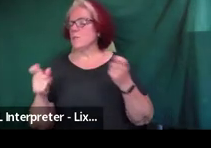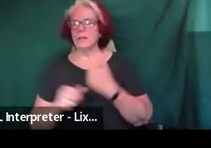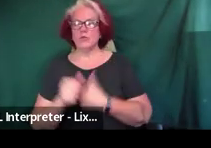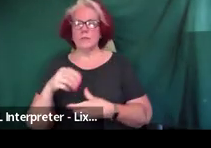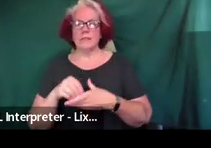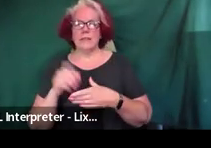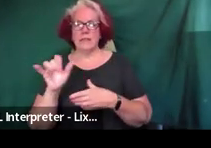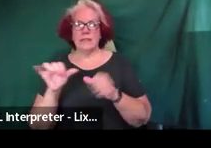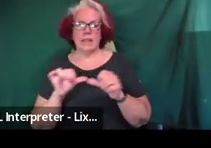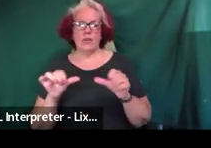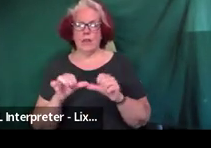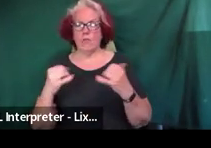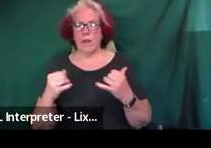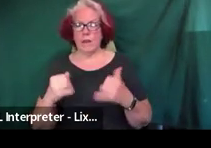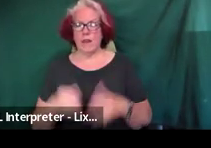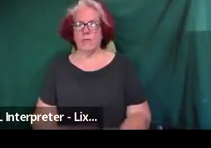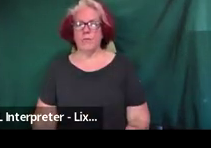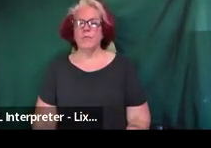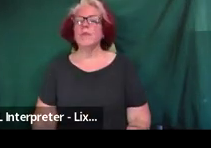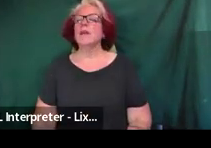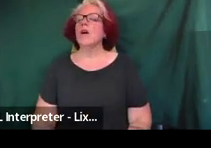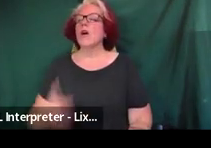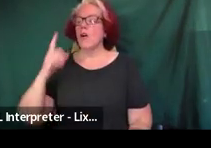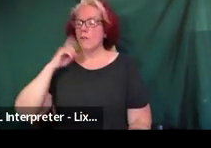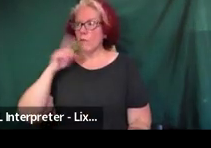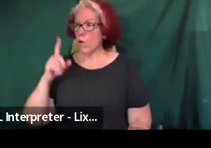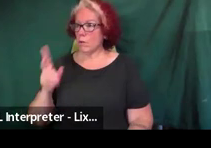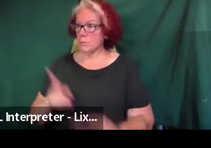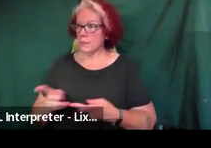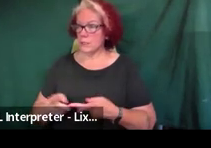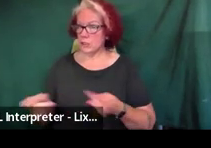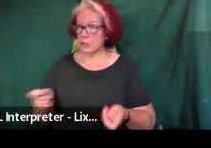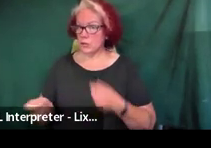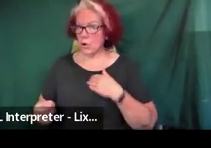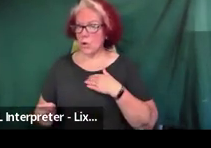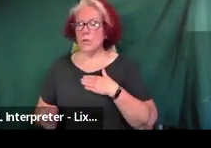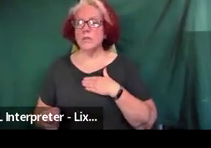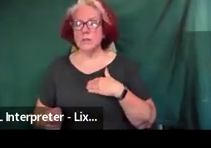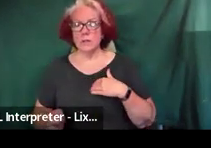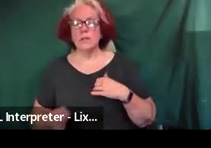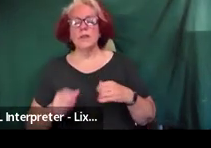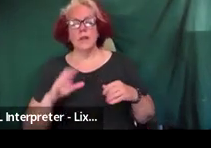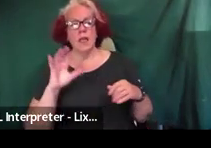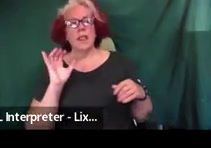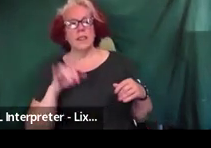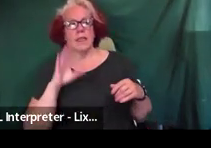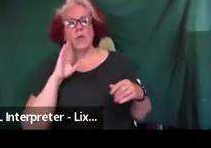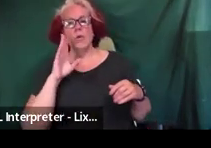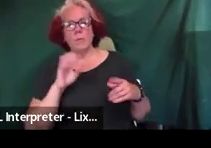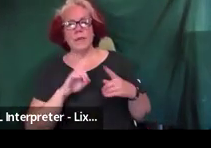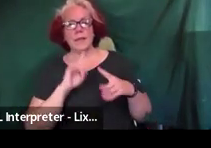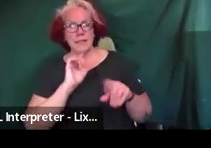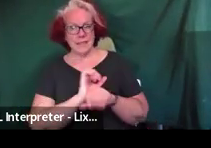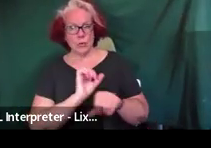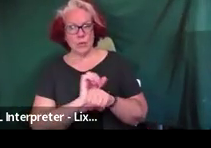time? So for position control, yeah. And that is going to be literally